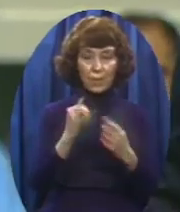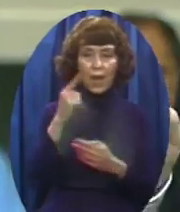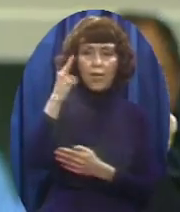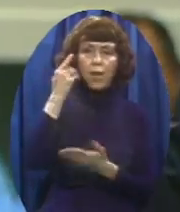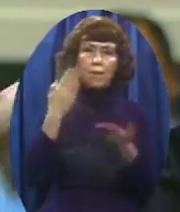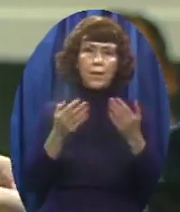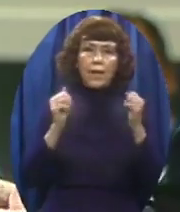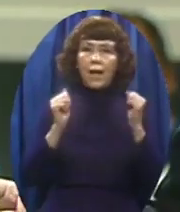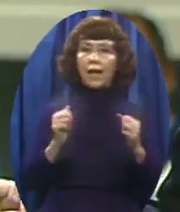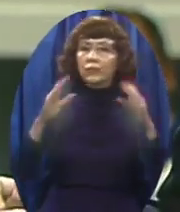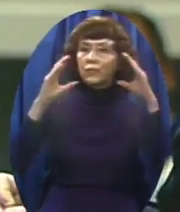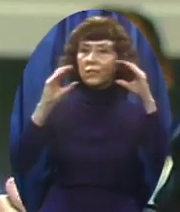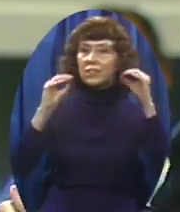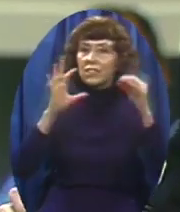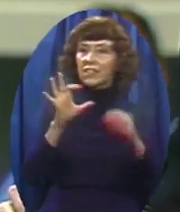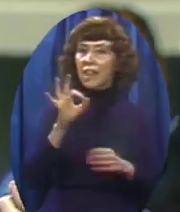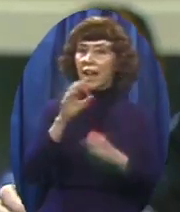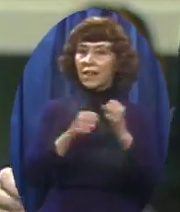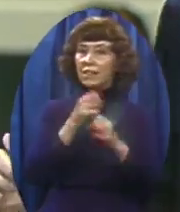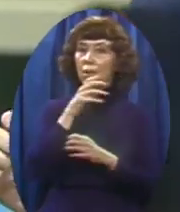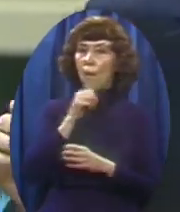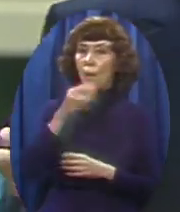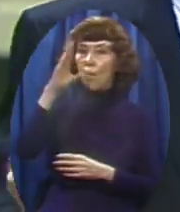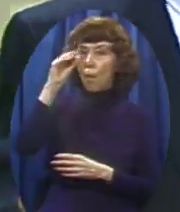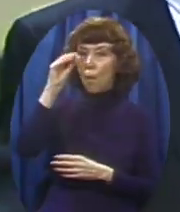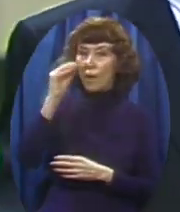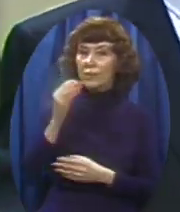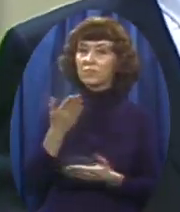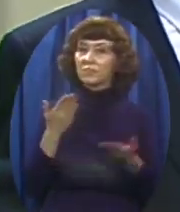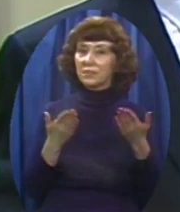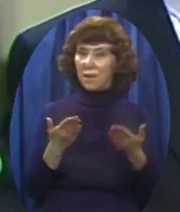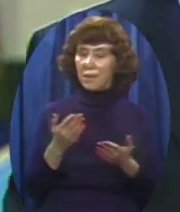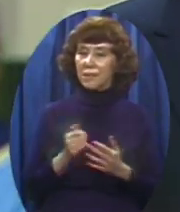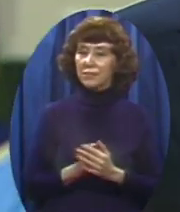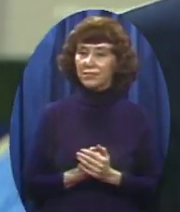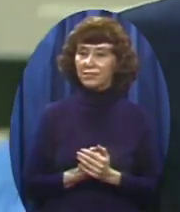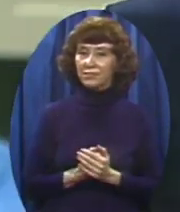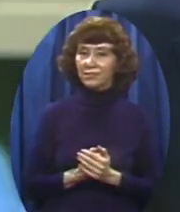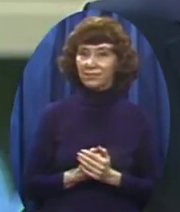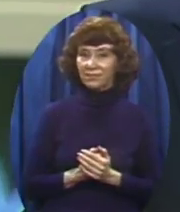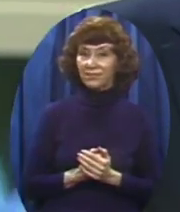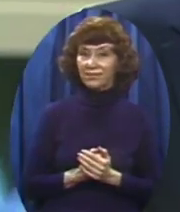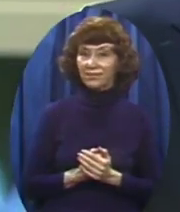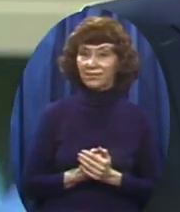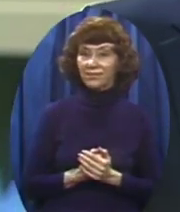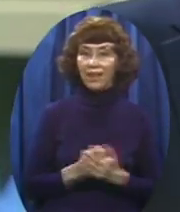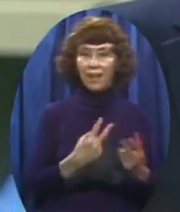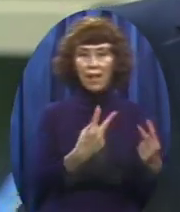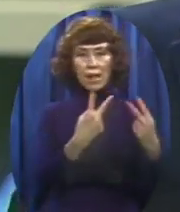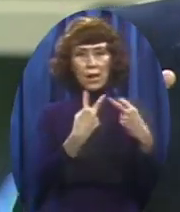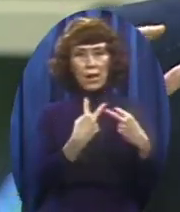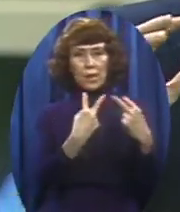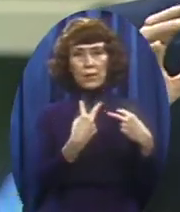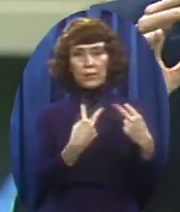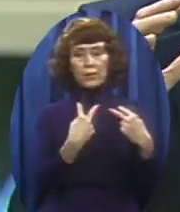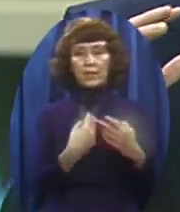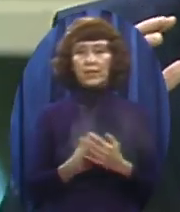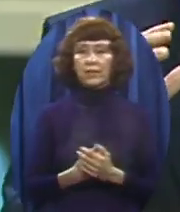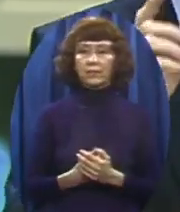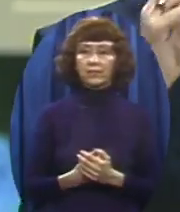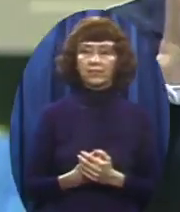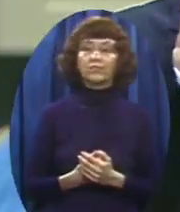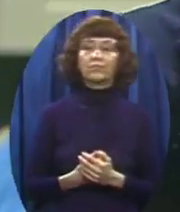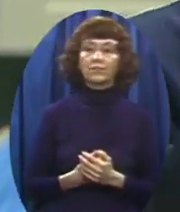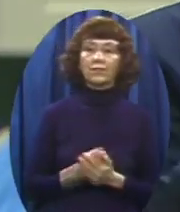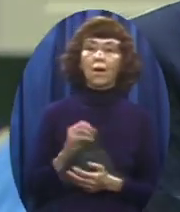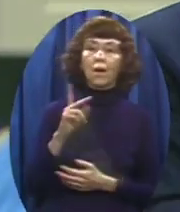fool them, make them think I knew something. Well, he looked me over and decided I wasn't worth much of a risk, so the superintendent